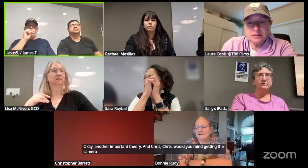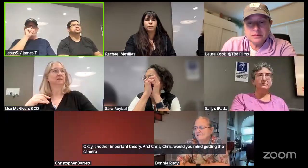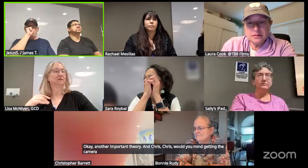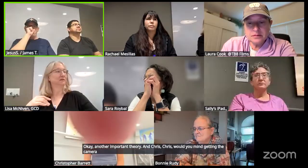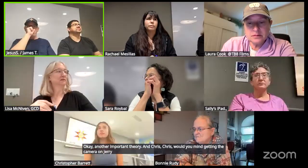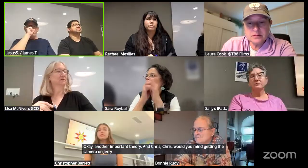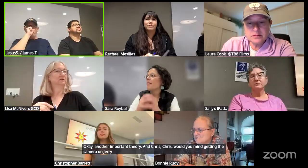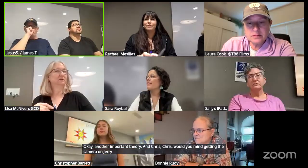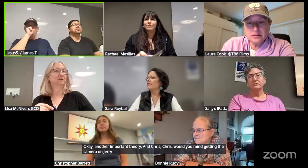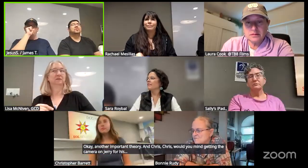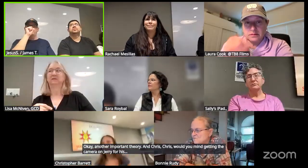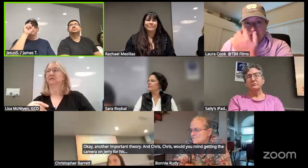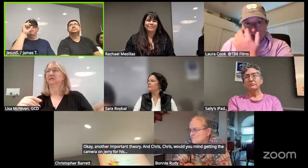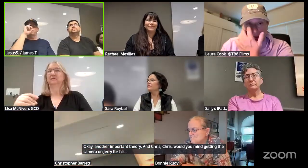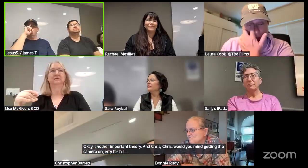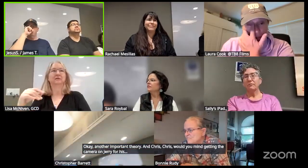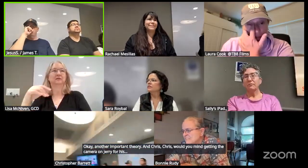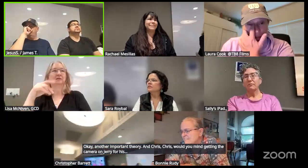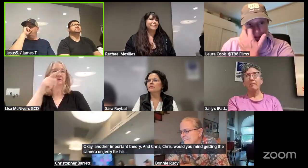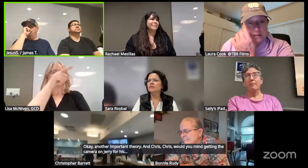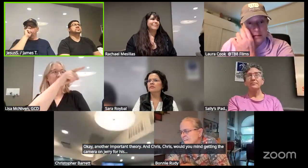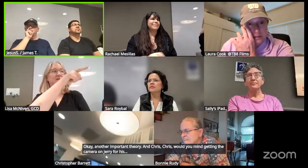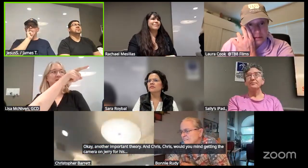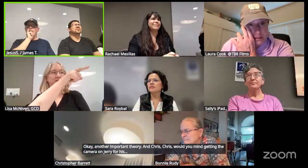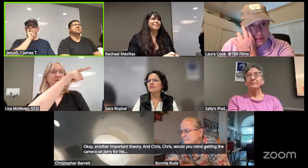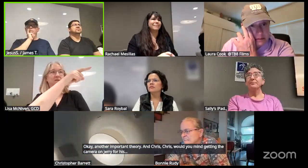his report?